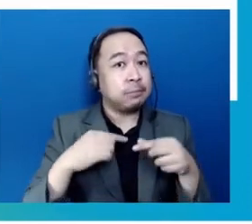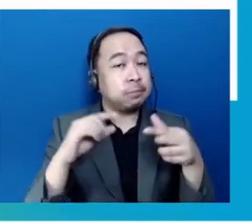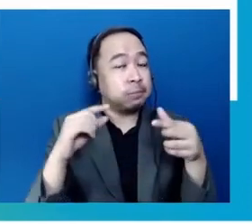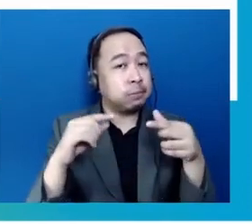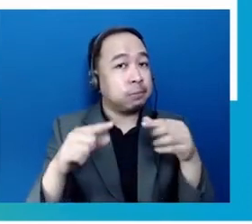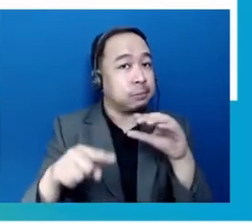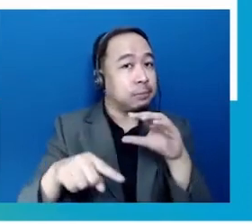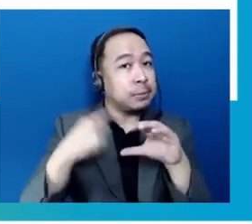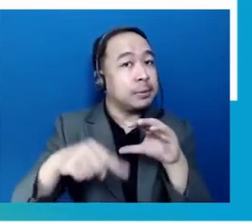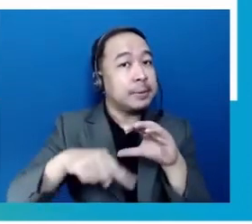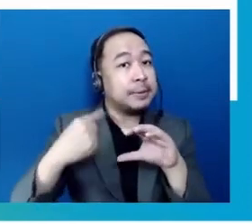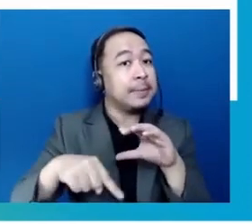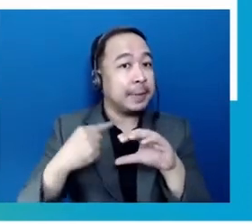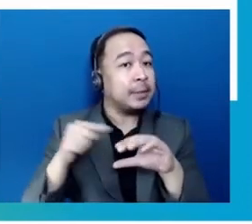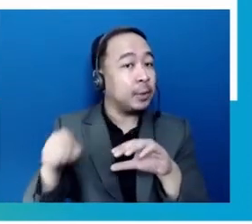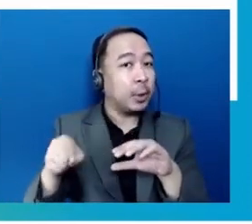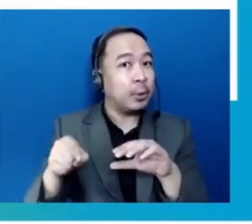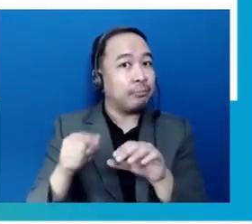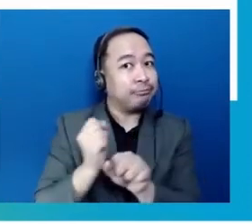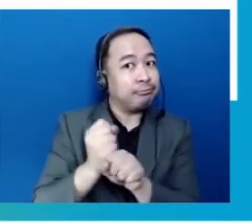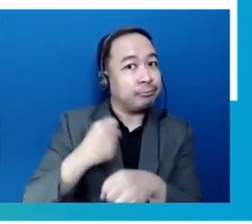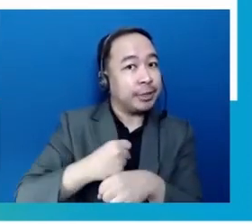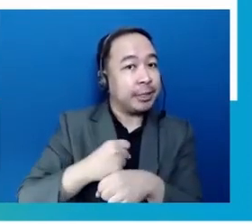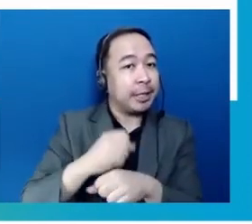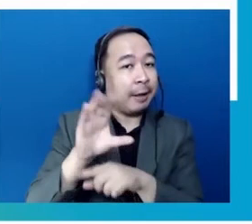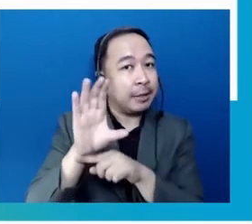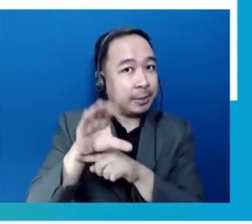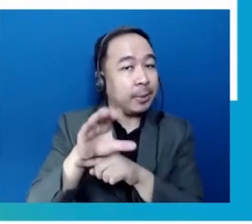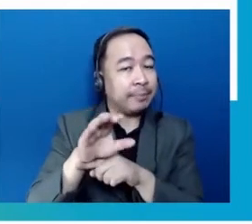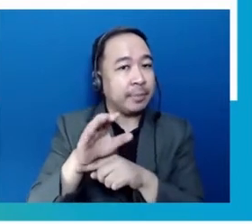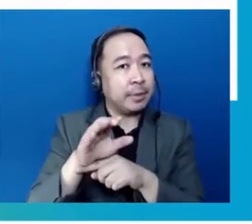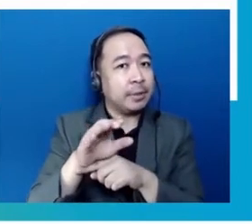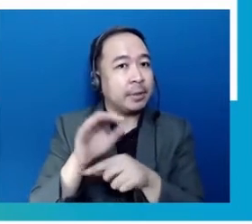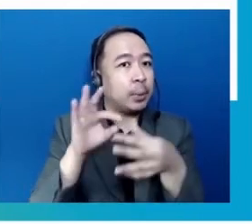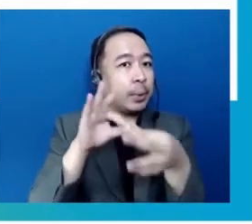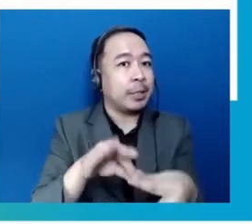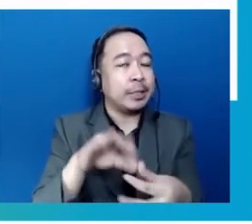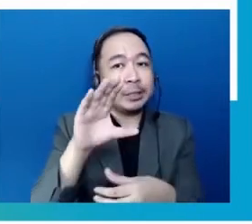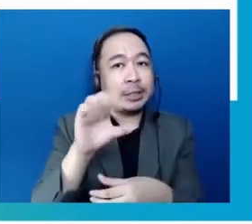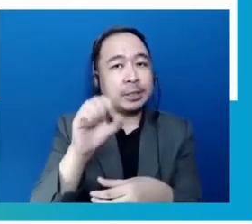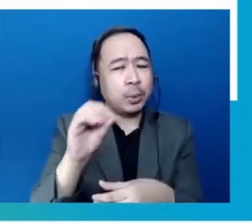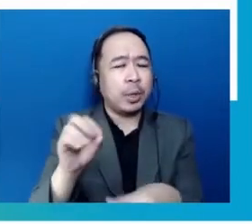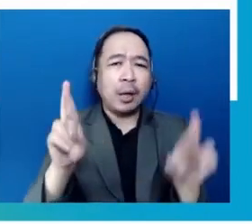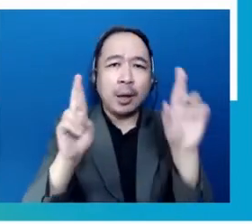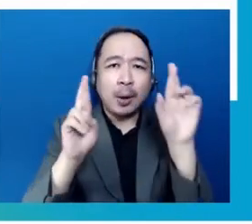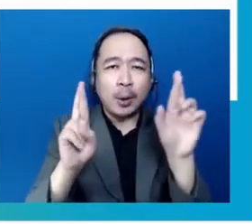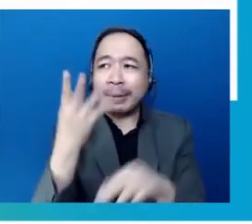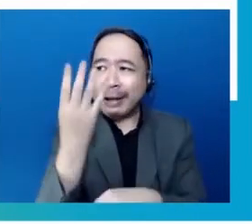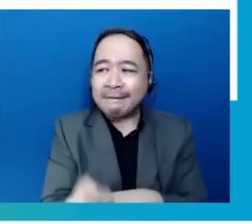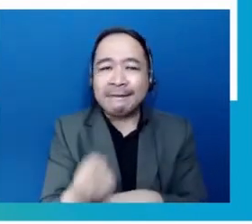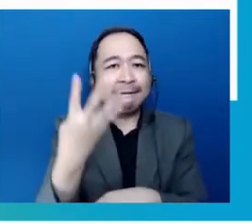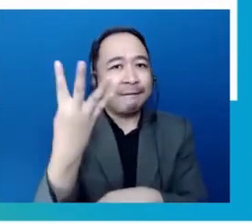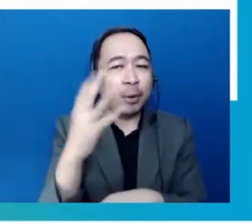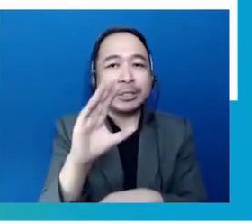from the production team that one of our CSOs, we were hoping to have four CSOs on board with